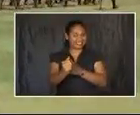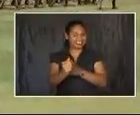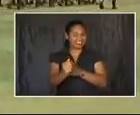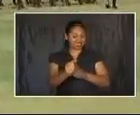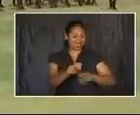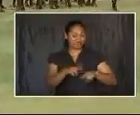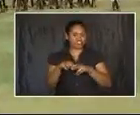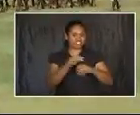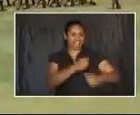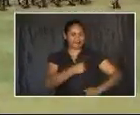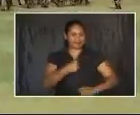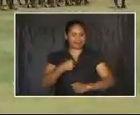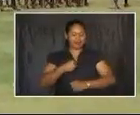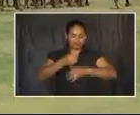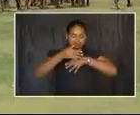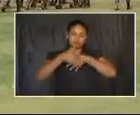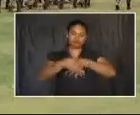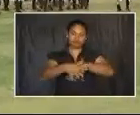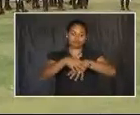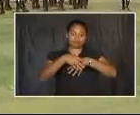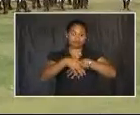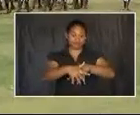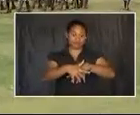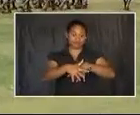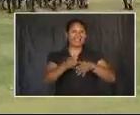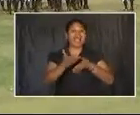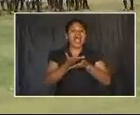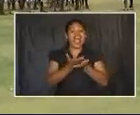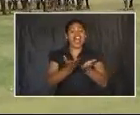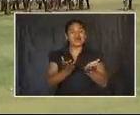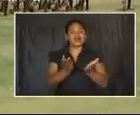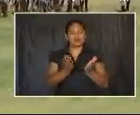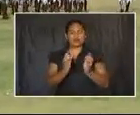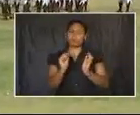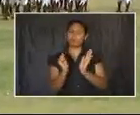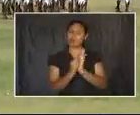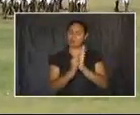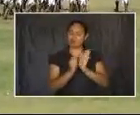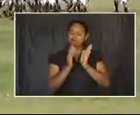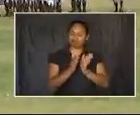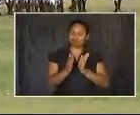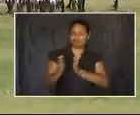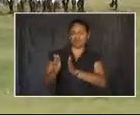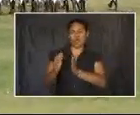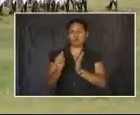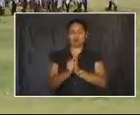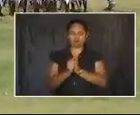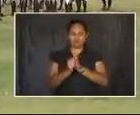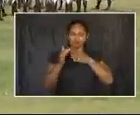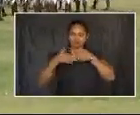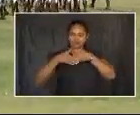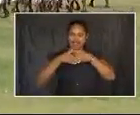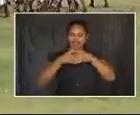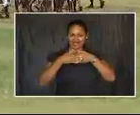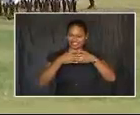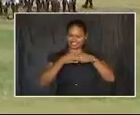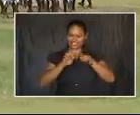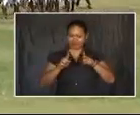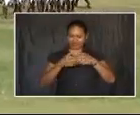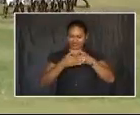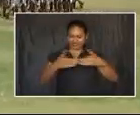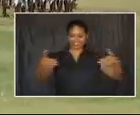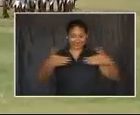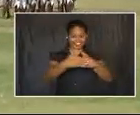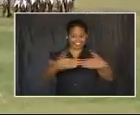vera na turang ni balu era sema na ken thon na kibo mata una trutu bani bole ni bang mate balu. Karabi tokangoka ena